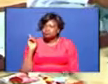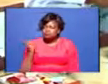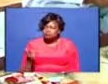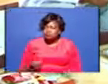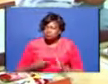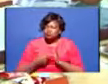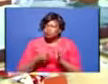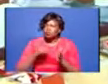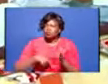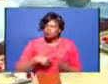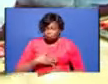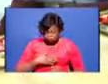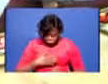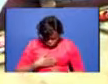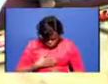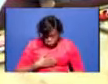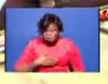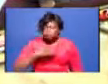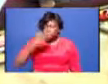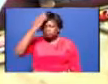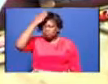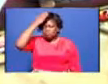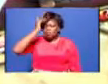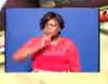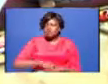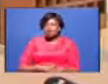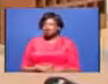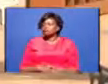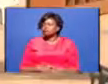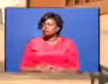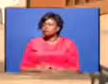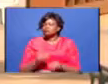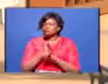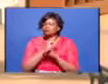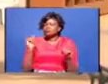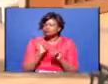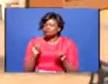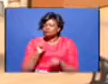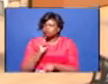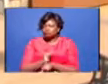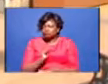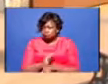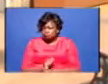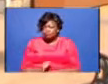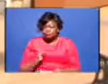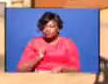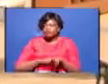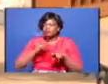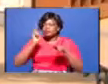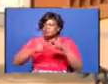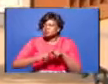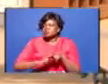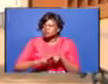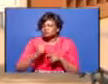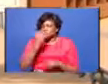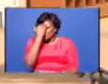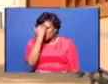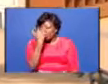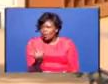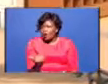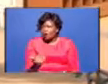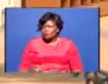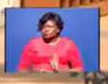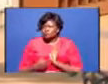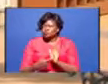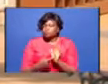of respect and humility as they perform rituals to cleanse the temple. Unapoona tunakaa chini ni kwa sababu ya kuonyesha